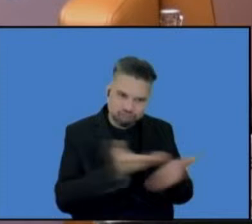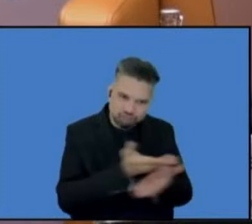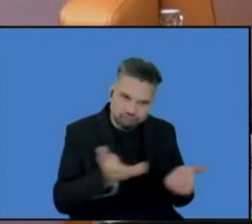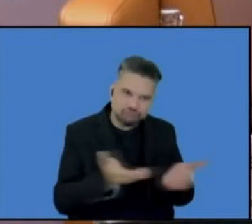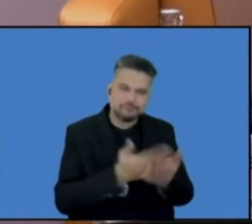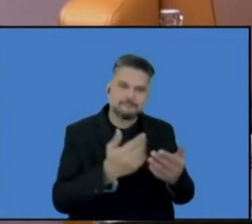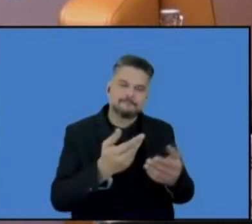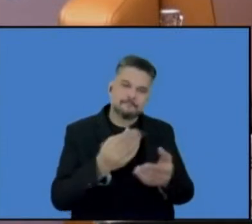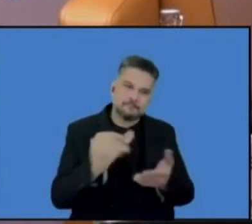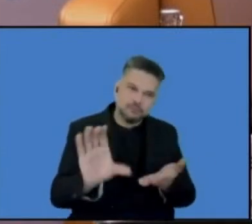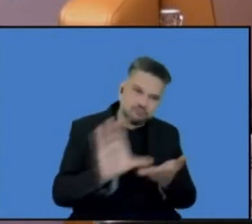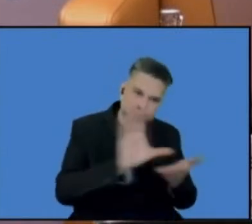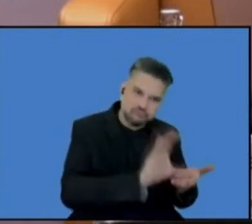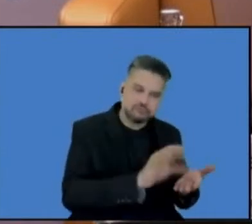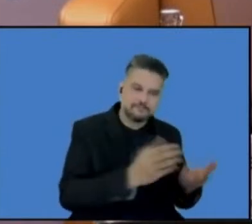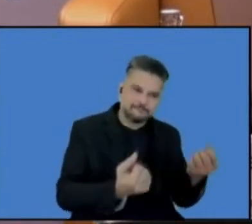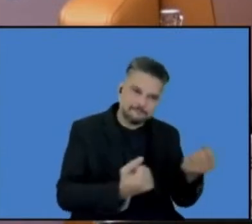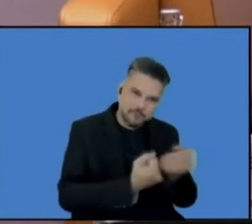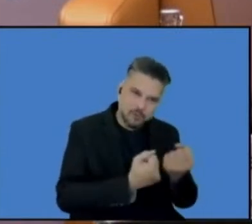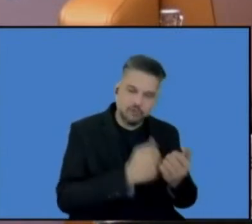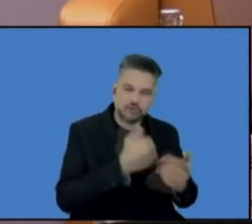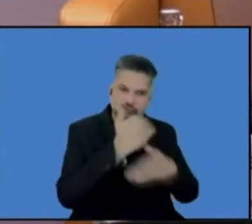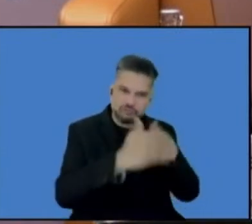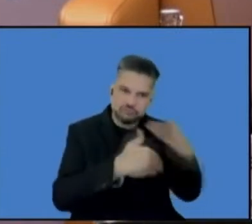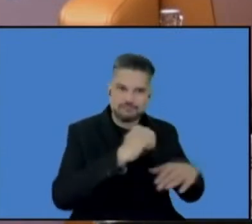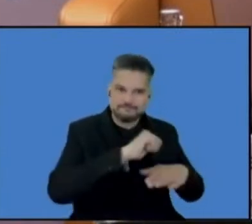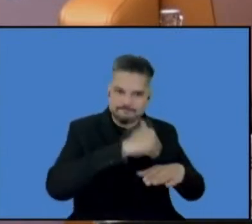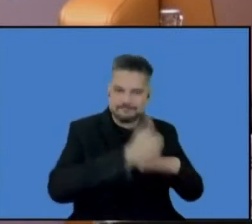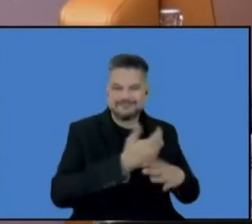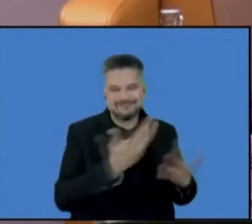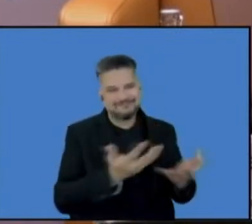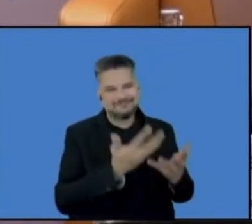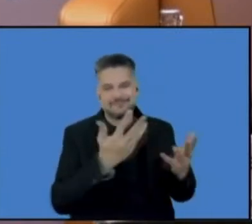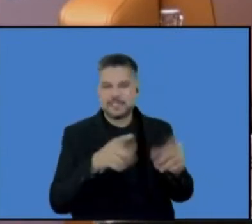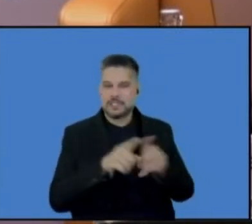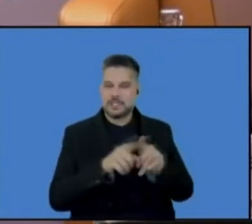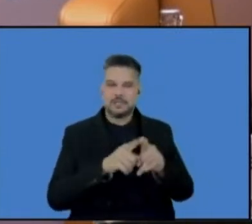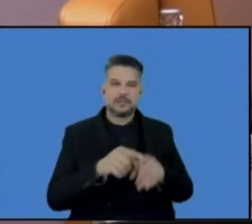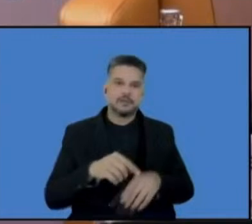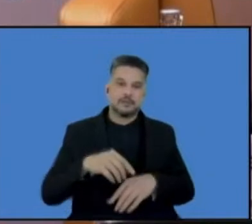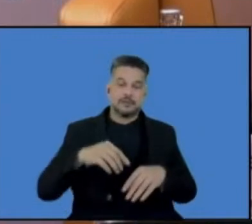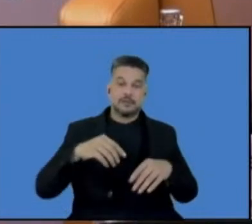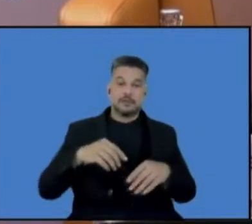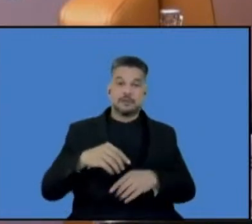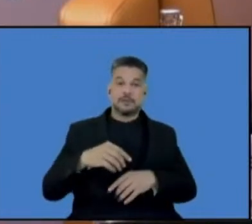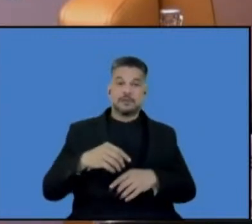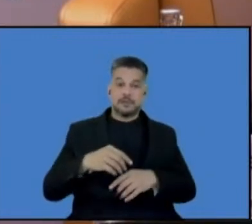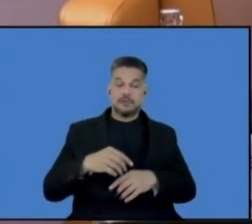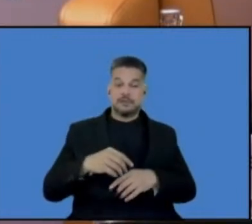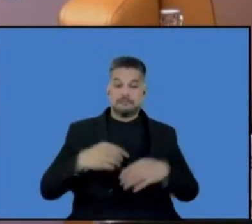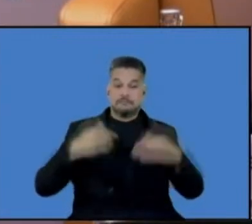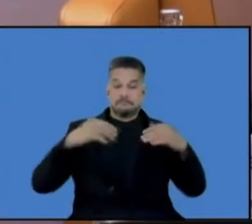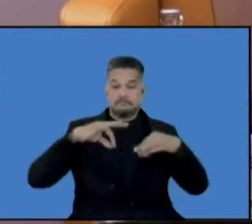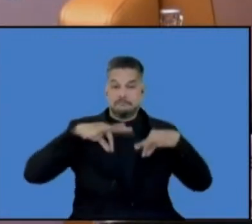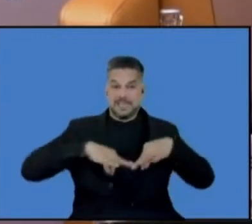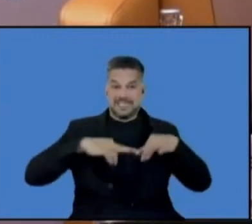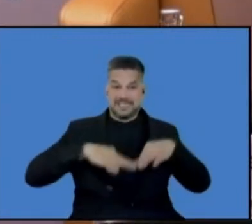Empowerment, Ministry of Manpower, and Ministry of Promotion and Protection of Migrant Workers will be in charge for